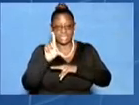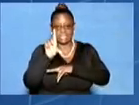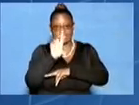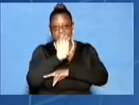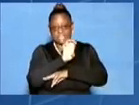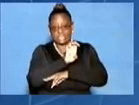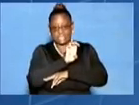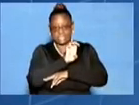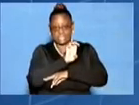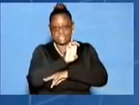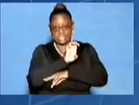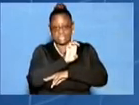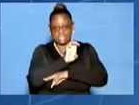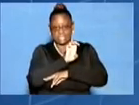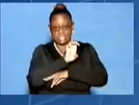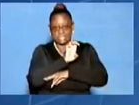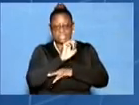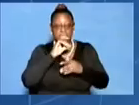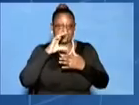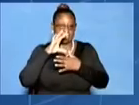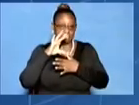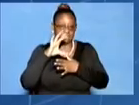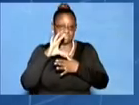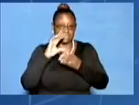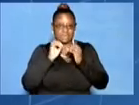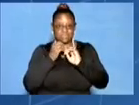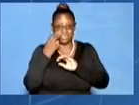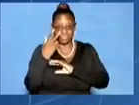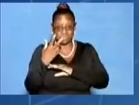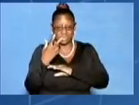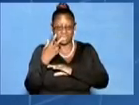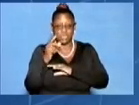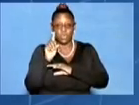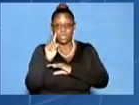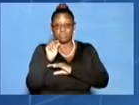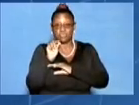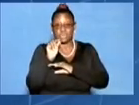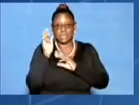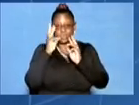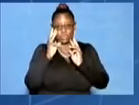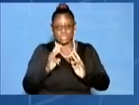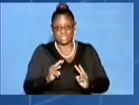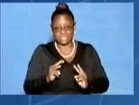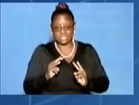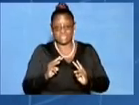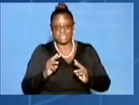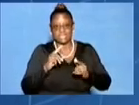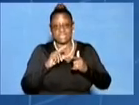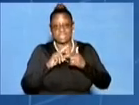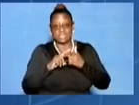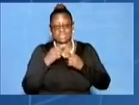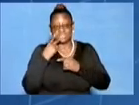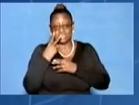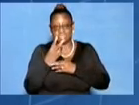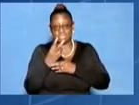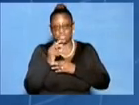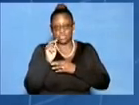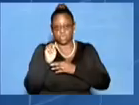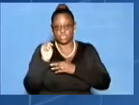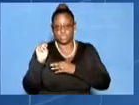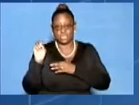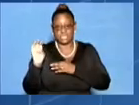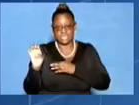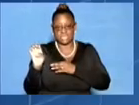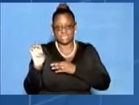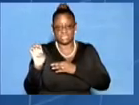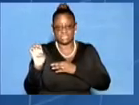at just a category 3. It's back in winds of 120 miles per hour. It's some 285 miles to the north, northeast